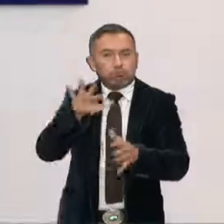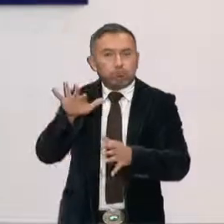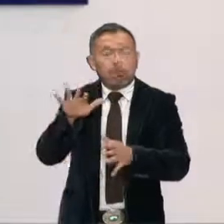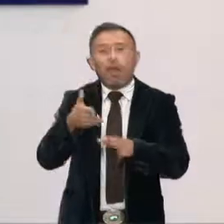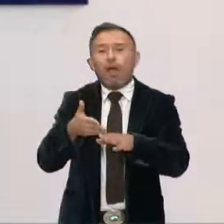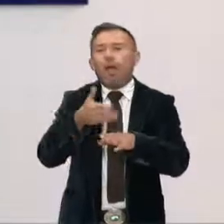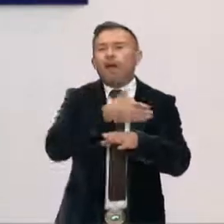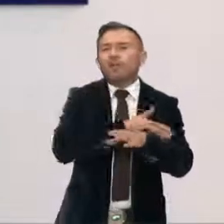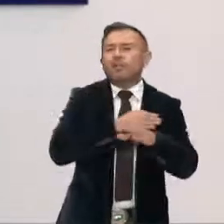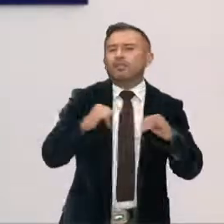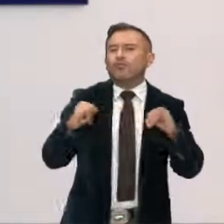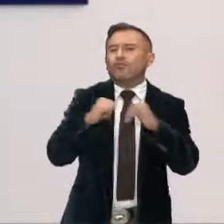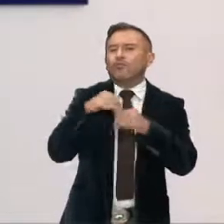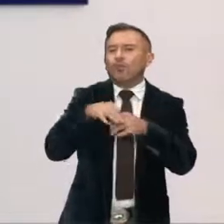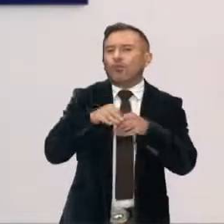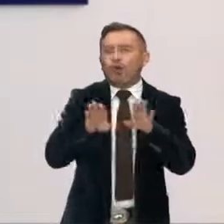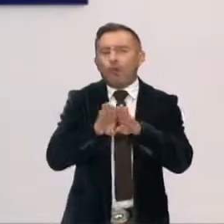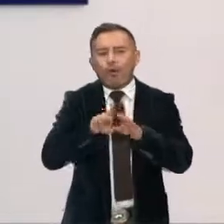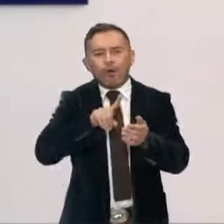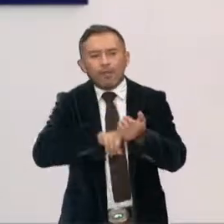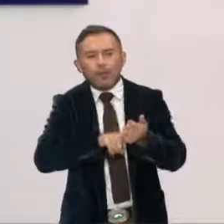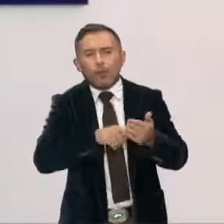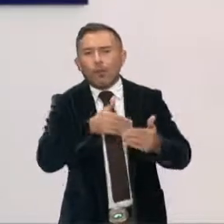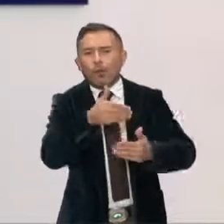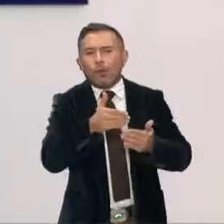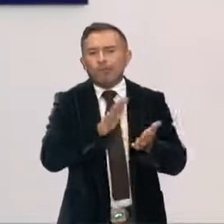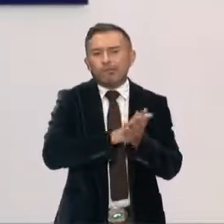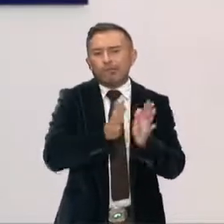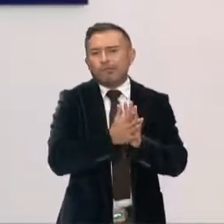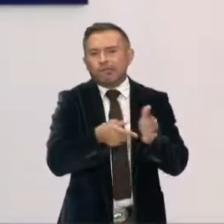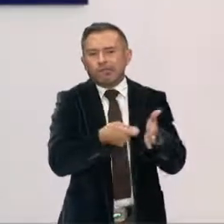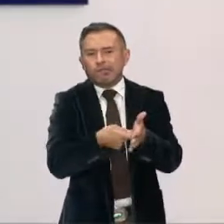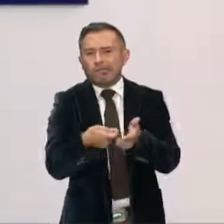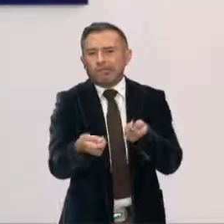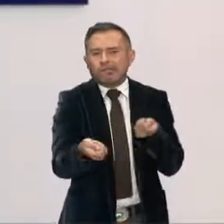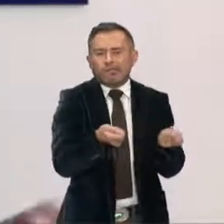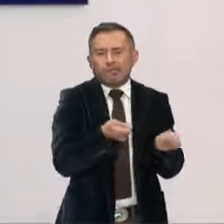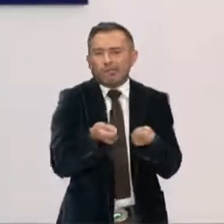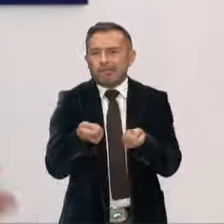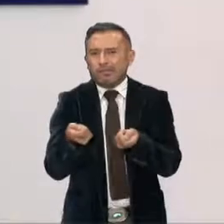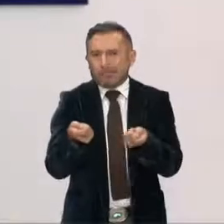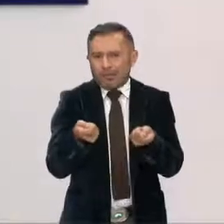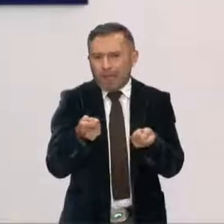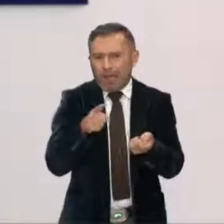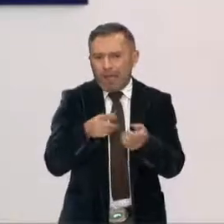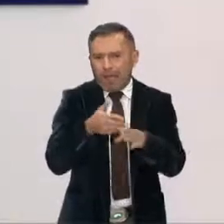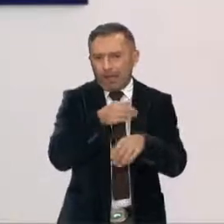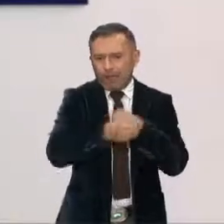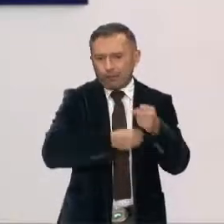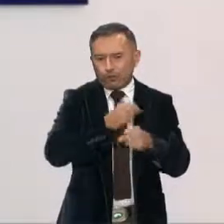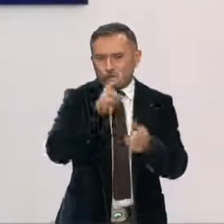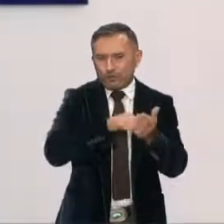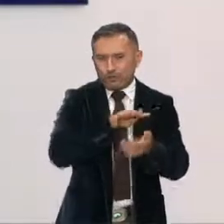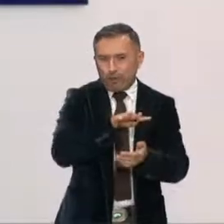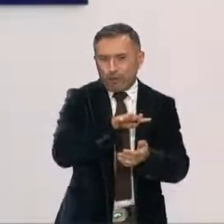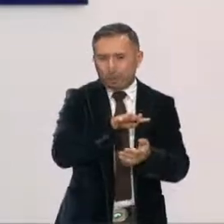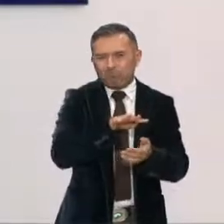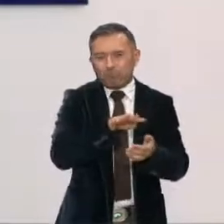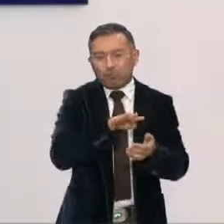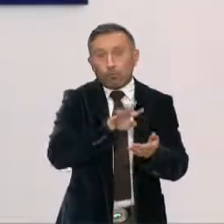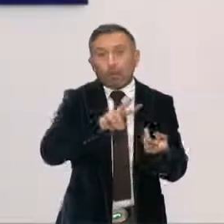activity-wise, which was disconnected from the other body that had this manipulation process in 2009.